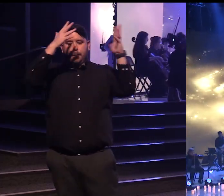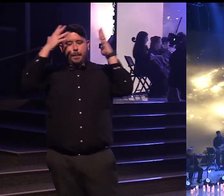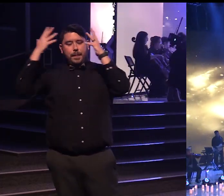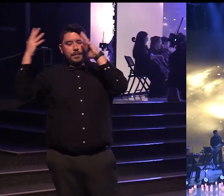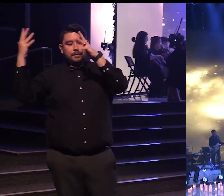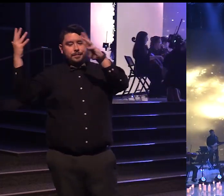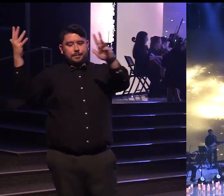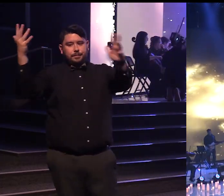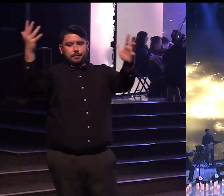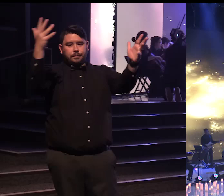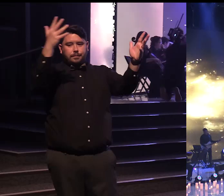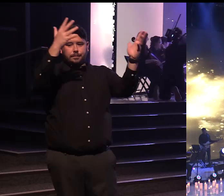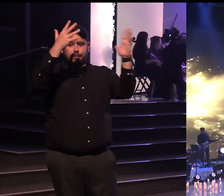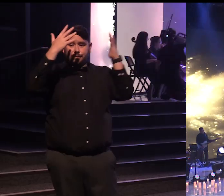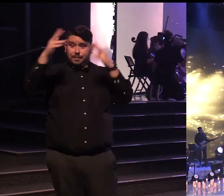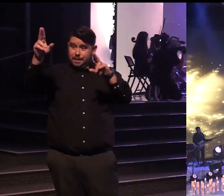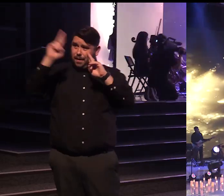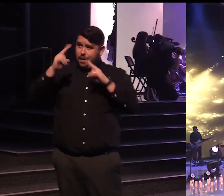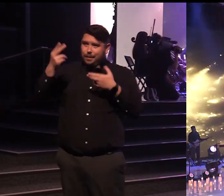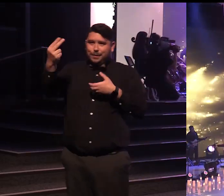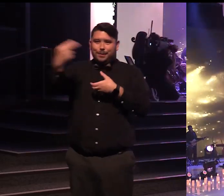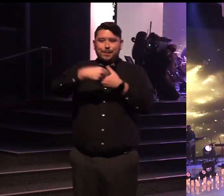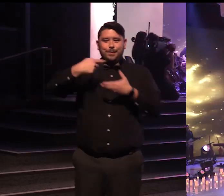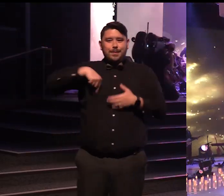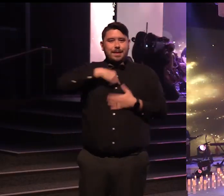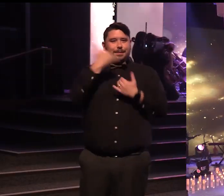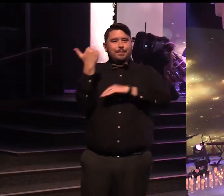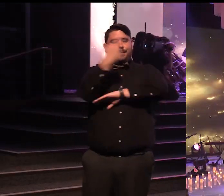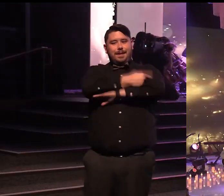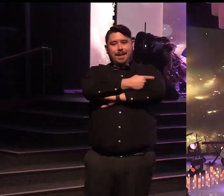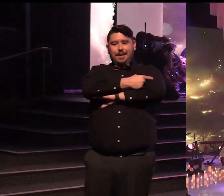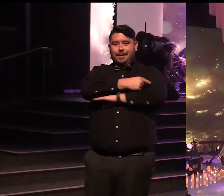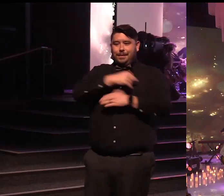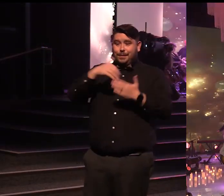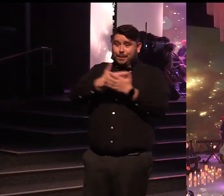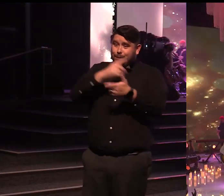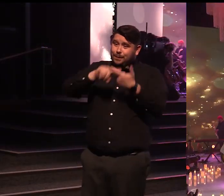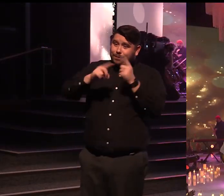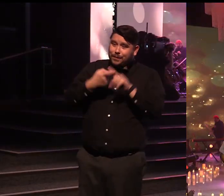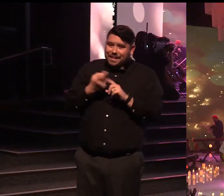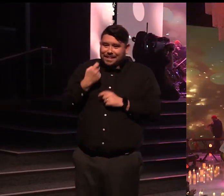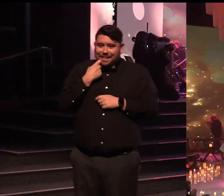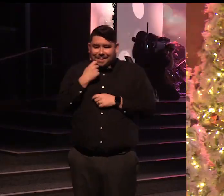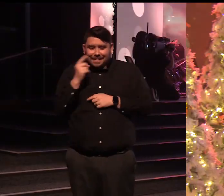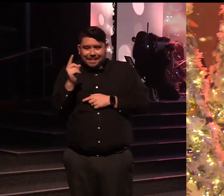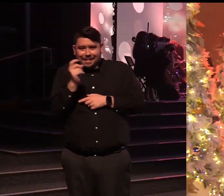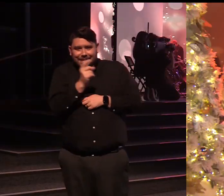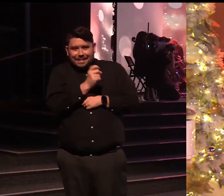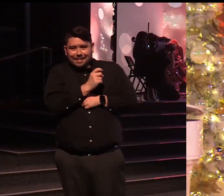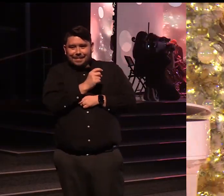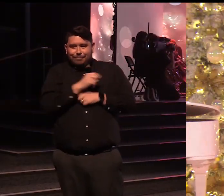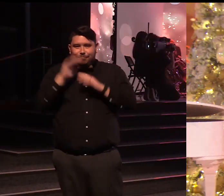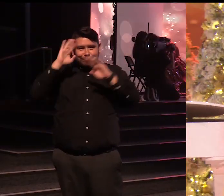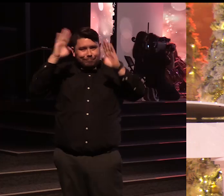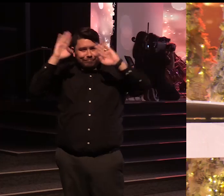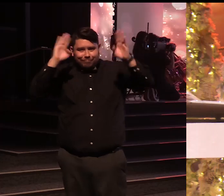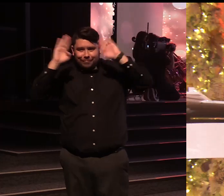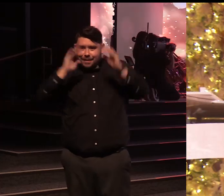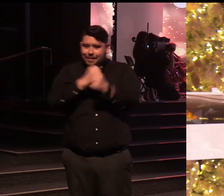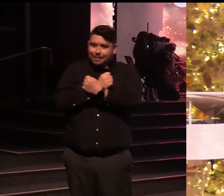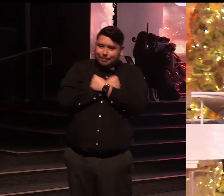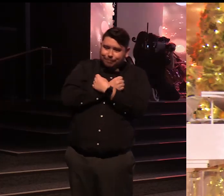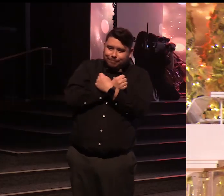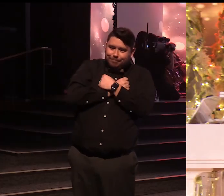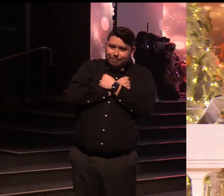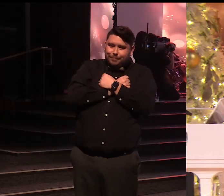honor of having with us today, Bryan and Katie Torwalt, our new friends. We just welcome them. It's good to have you guys.